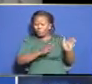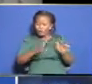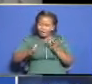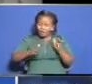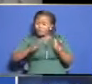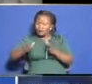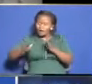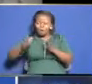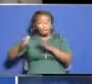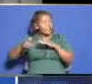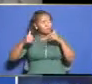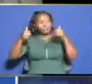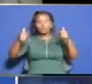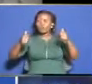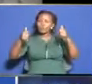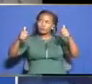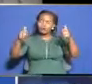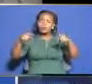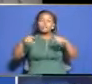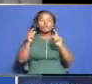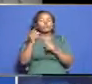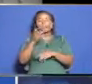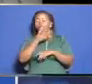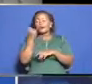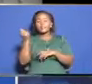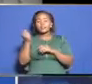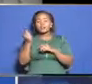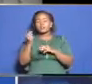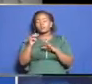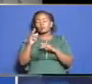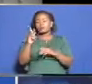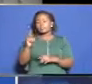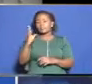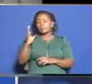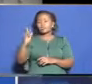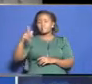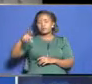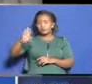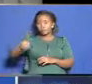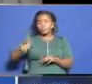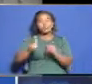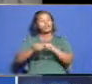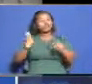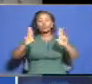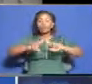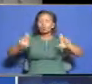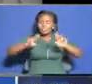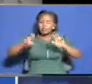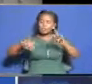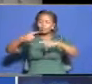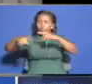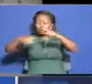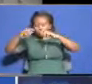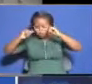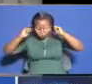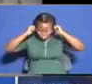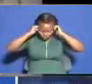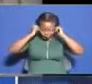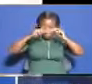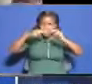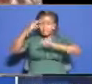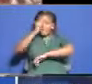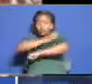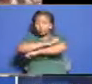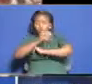performed very well in KCPE. And is prepared kuelekea na masomo yake aingie secondary na endelee